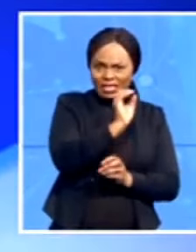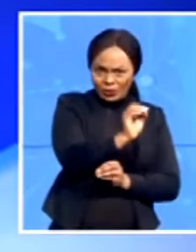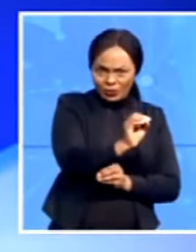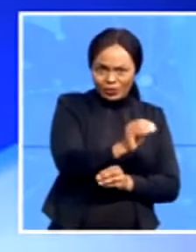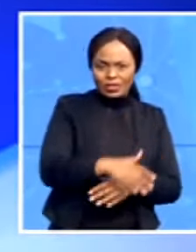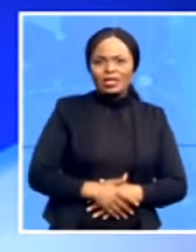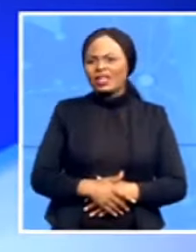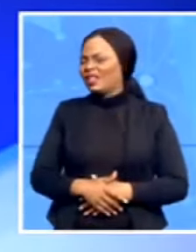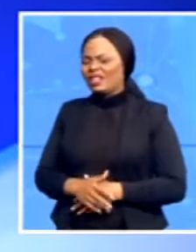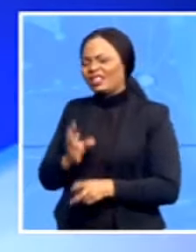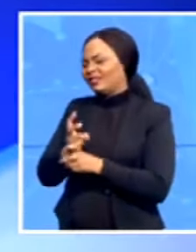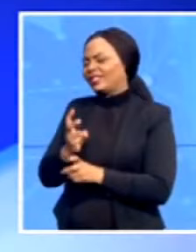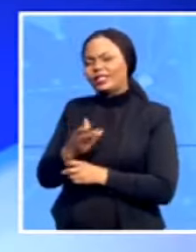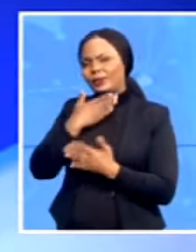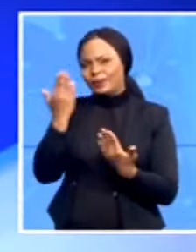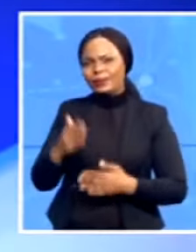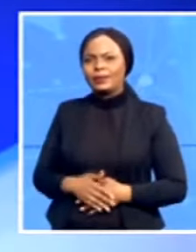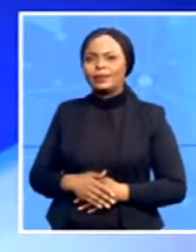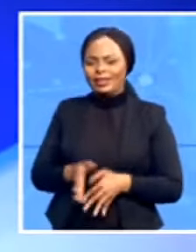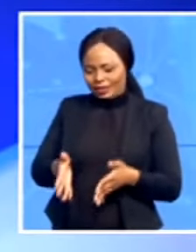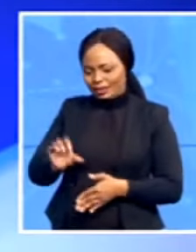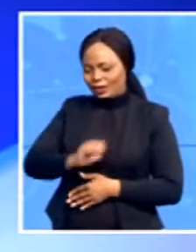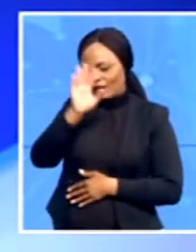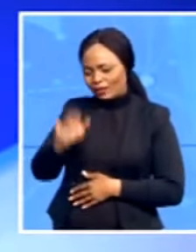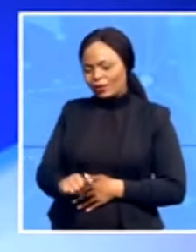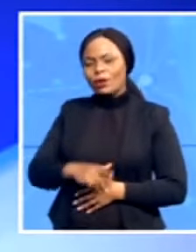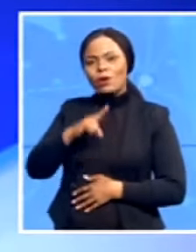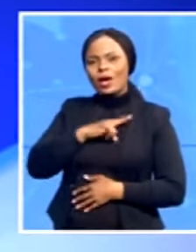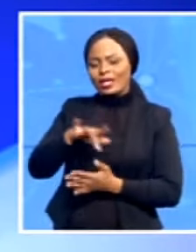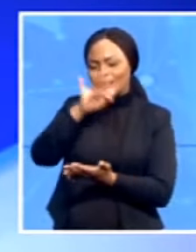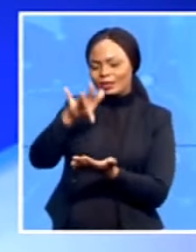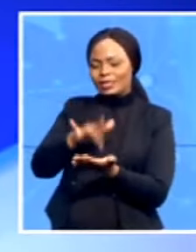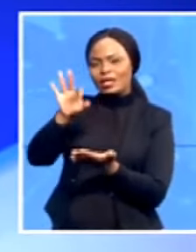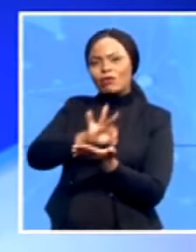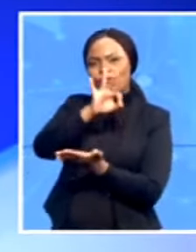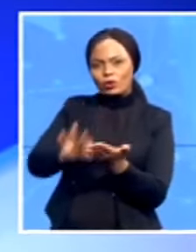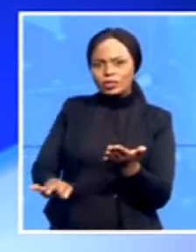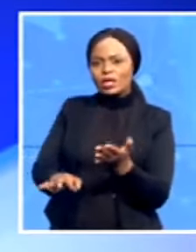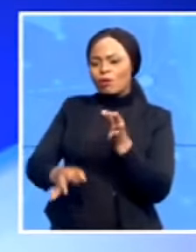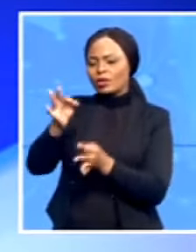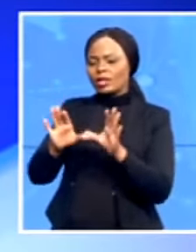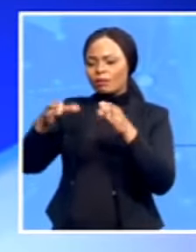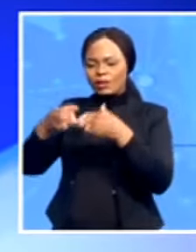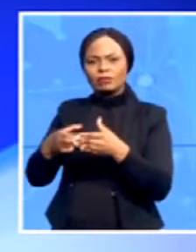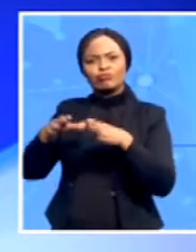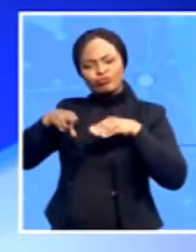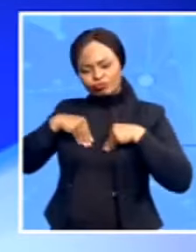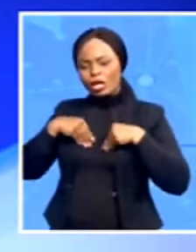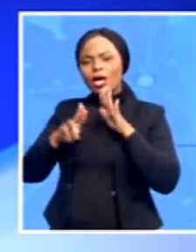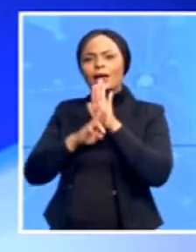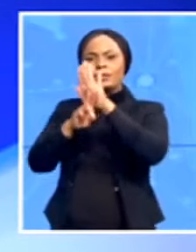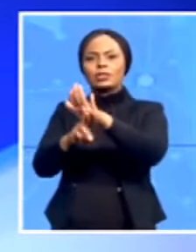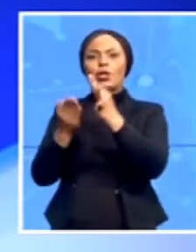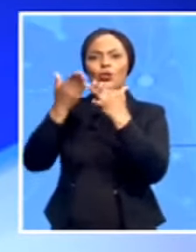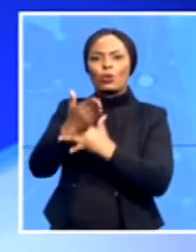that at the voting station level, political parties are allowed representation through party agents, and that observers are also allowed at the